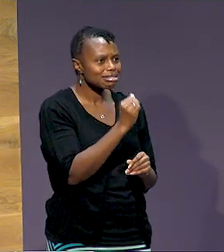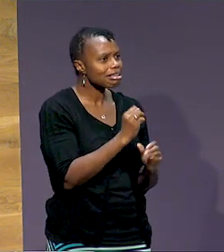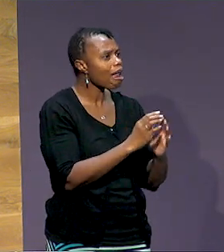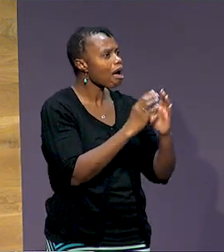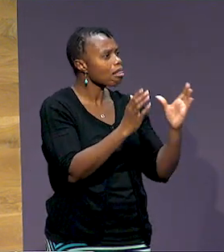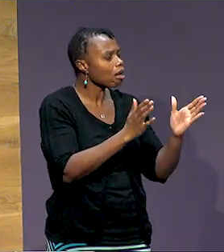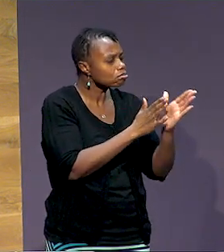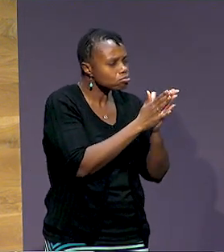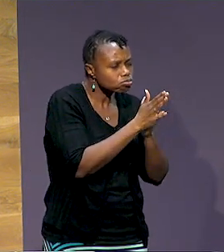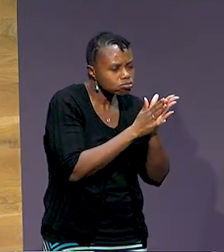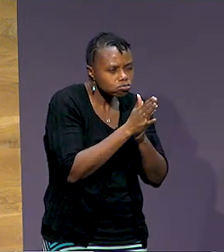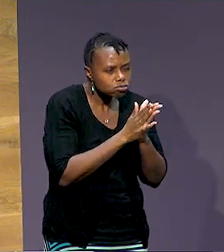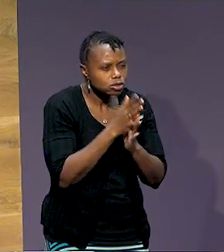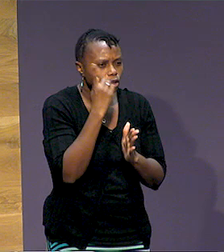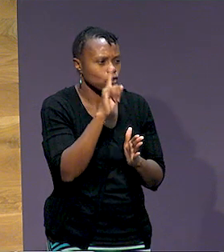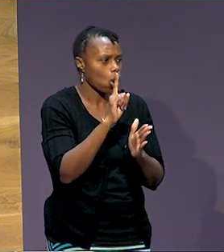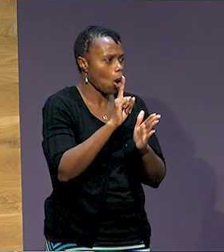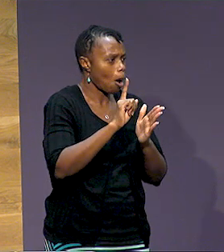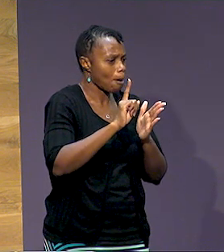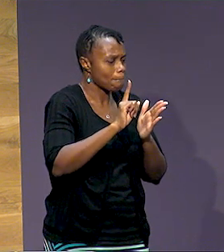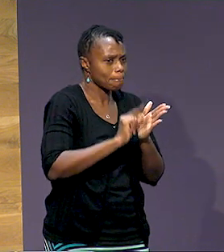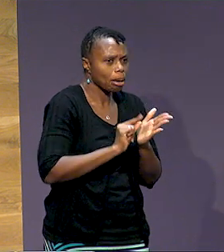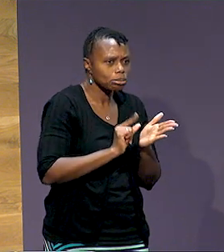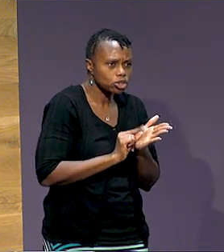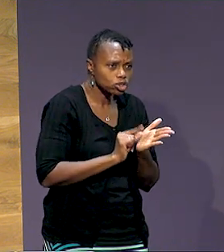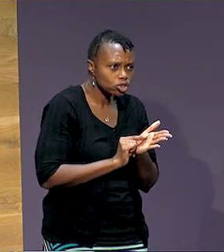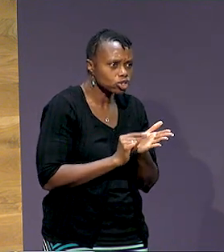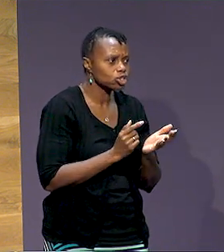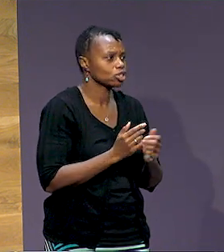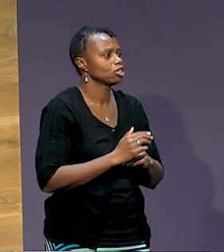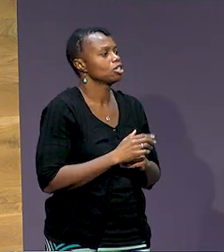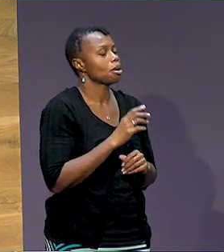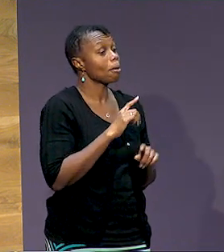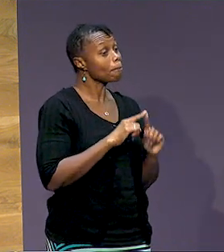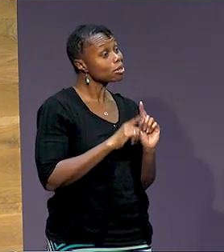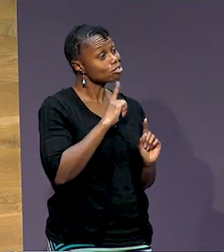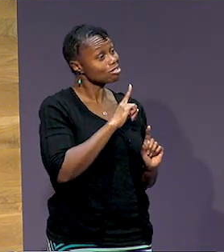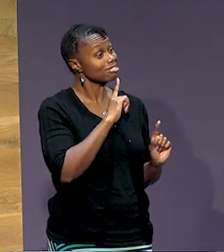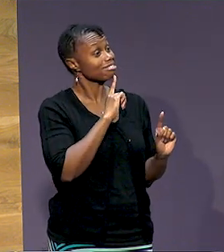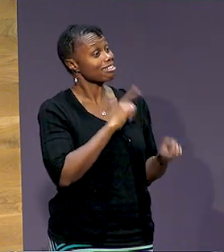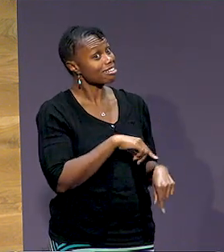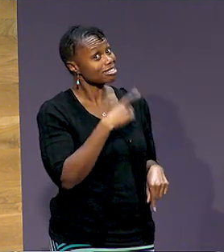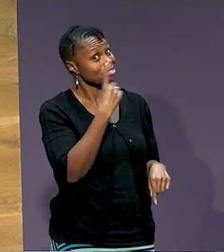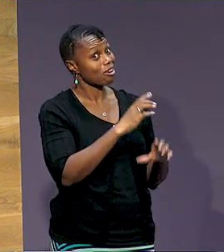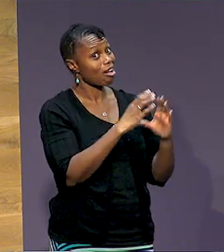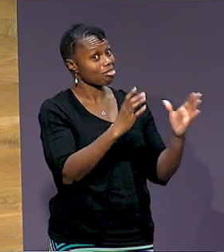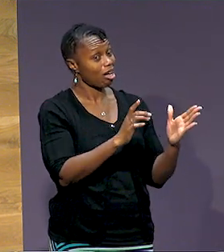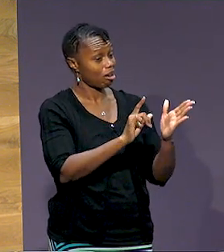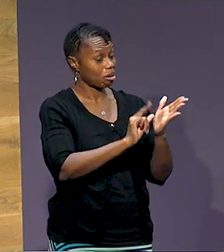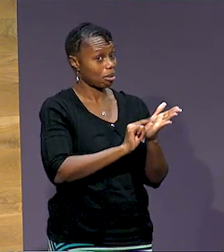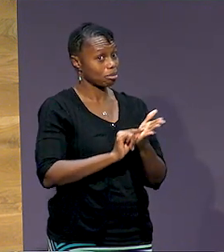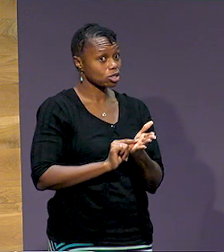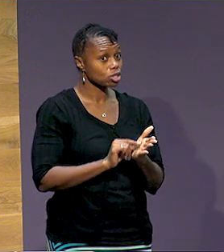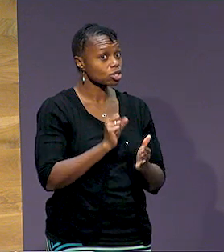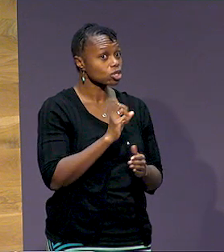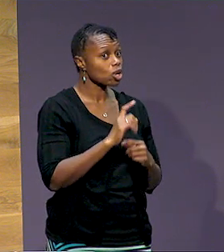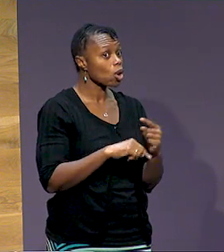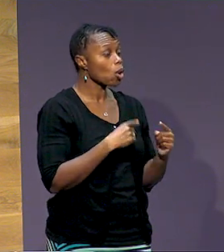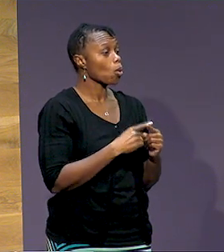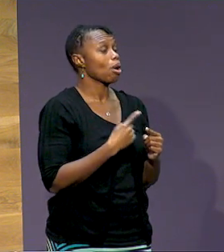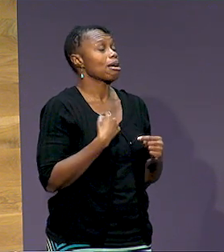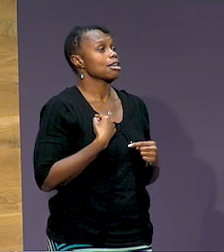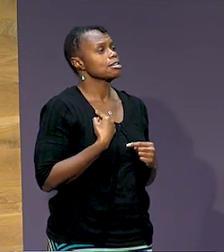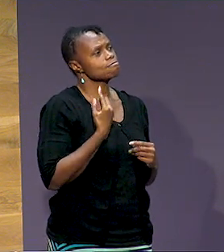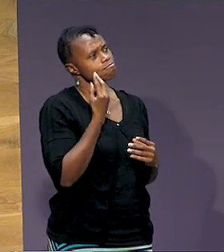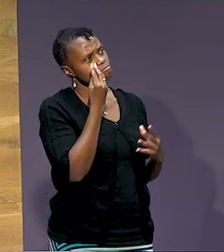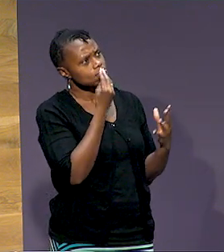of publishers, that answers were the primary motivation for a lot of publishers. And as I sort of navigated that